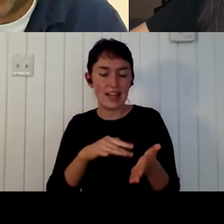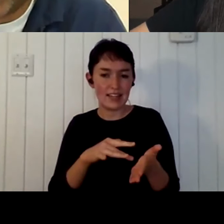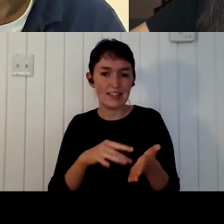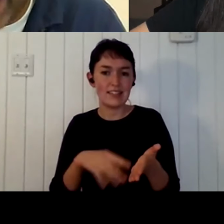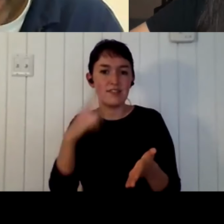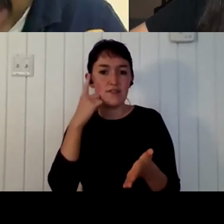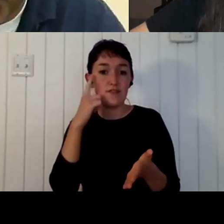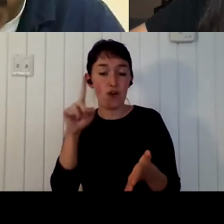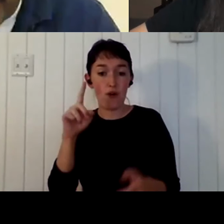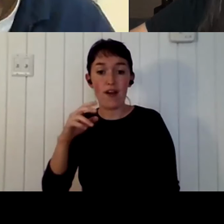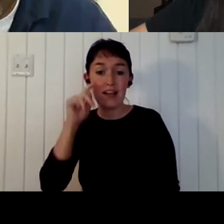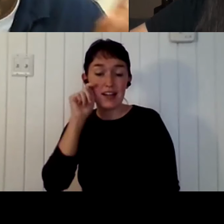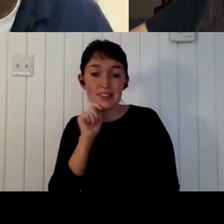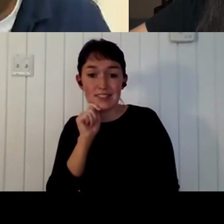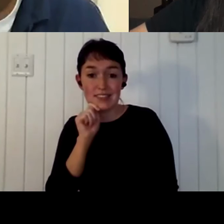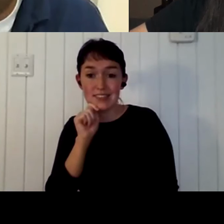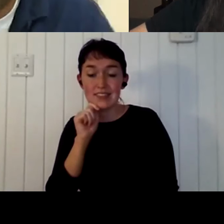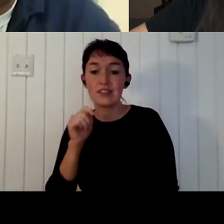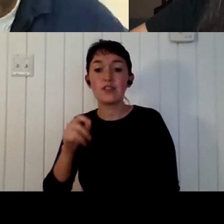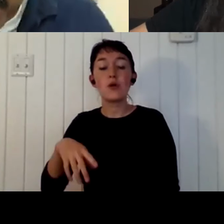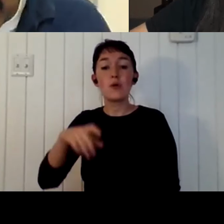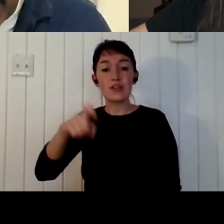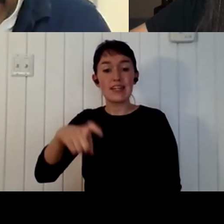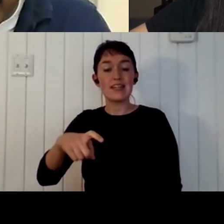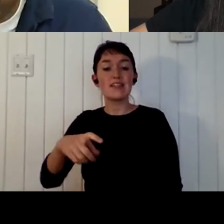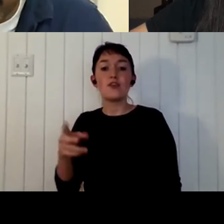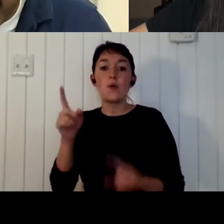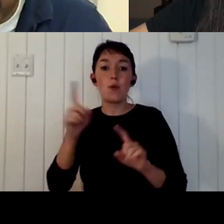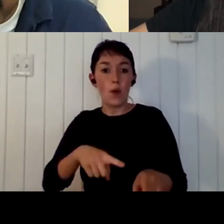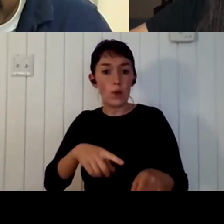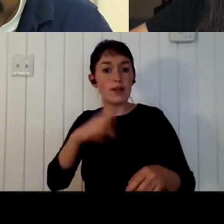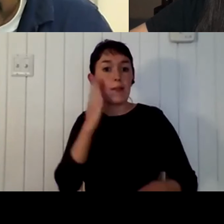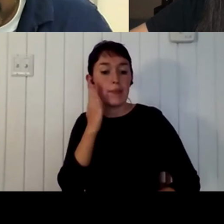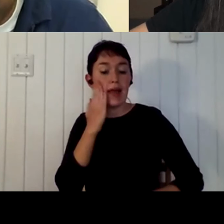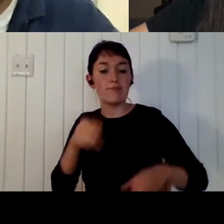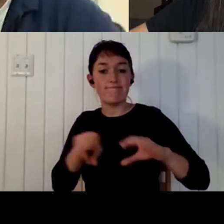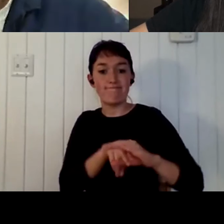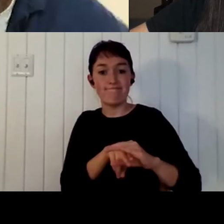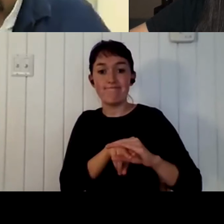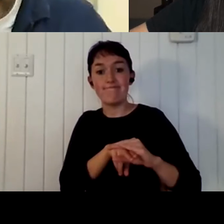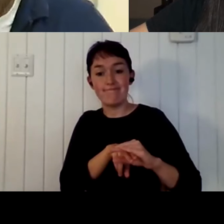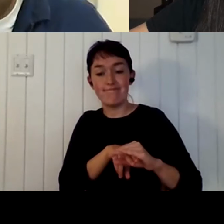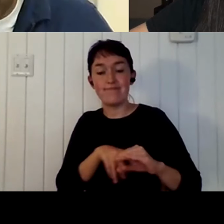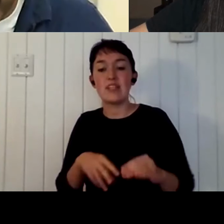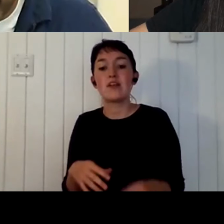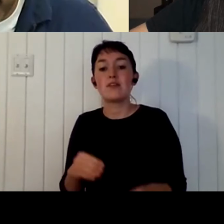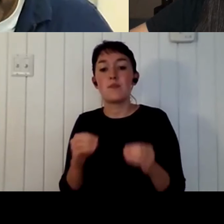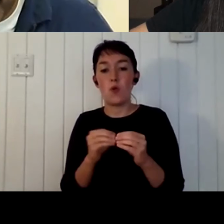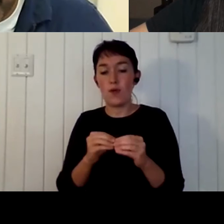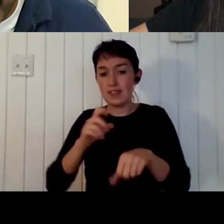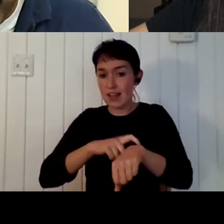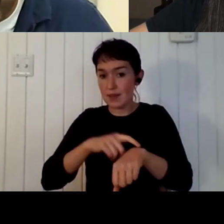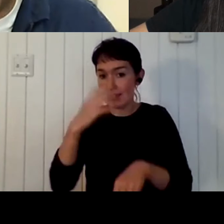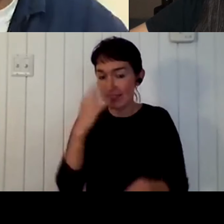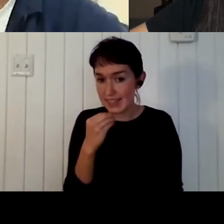like get in your bed earlier, just to extend the amount of time of sleep that you're doing. And then when you extend the amount of time of sleep